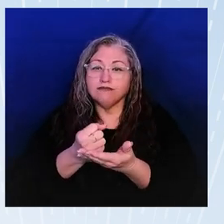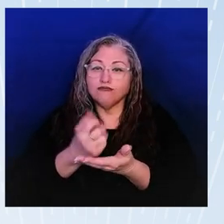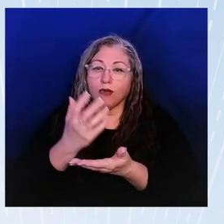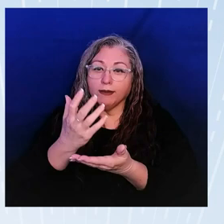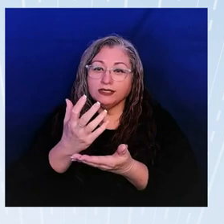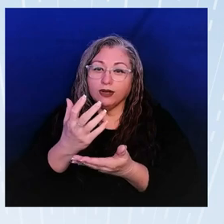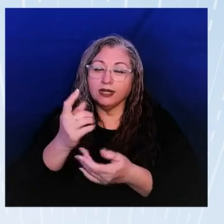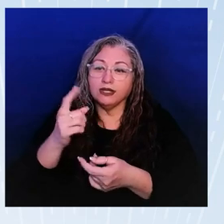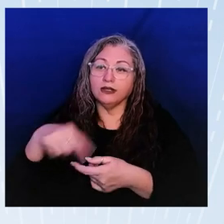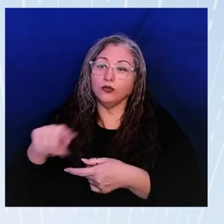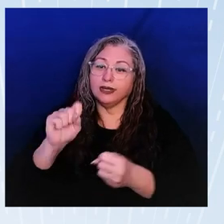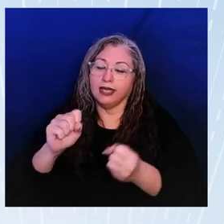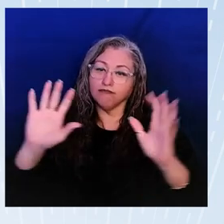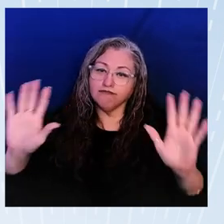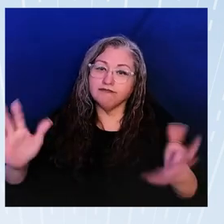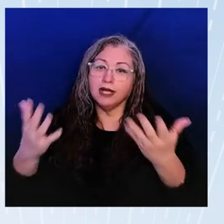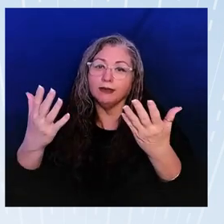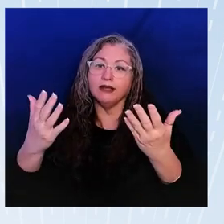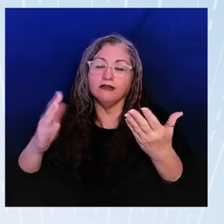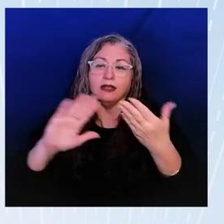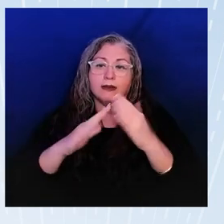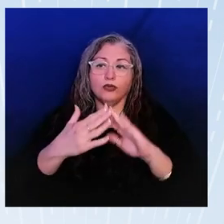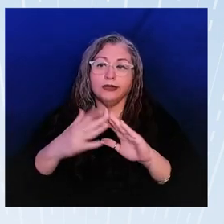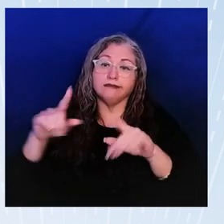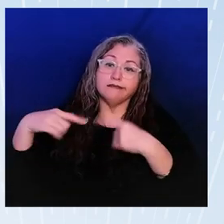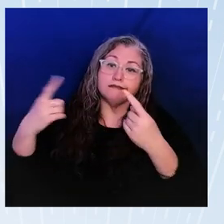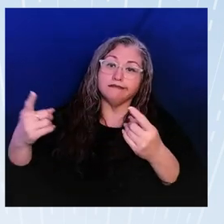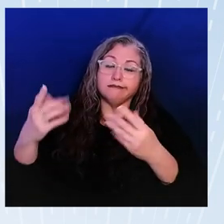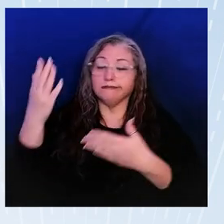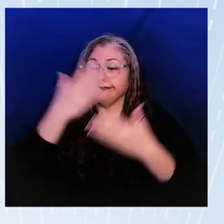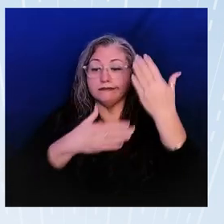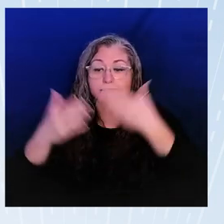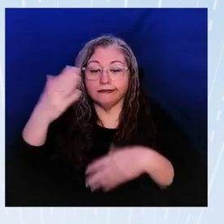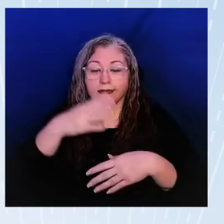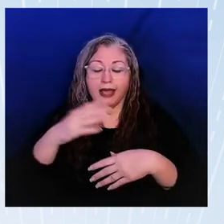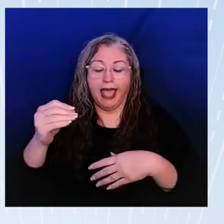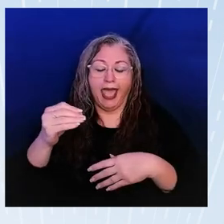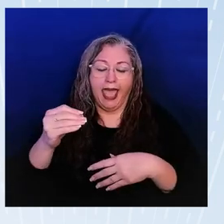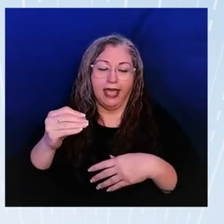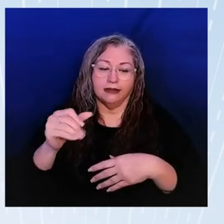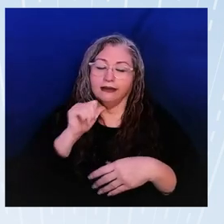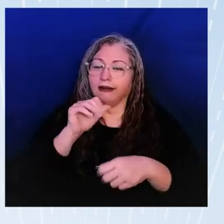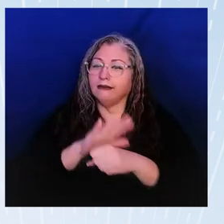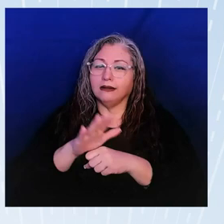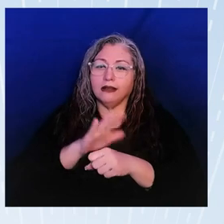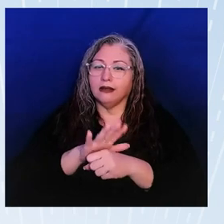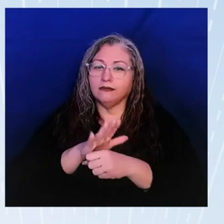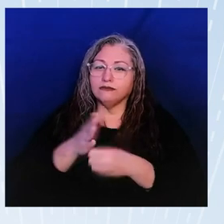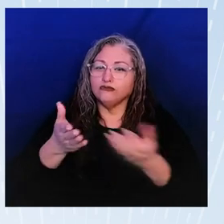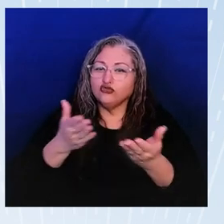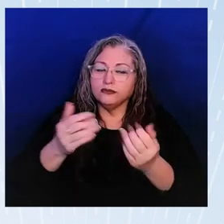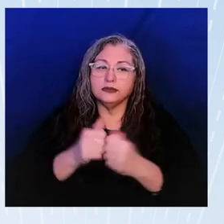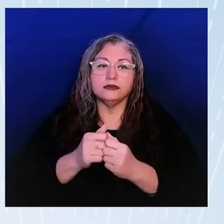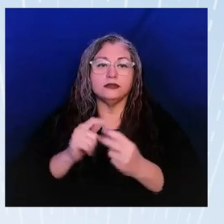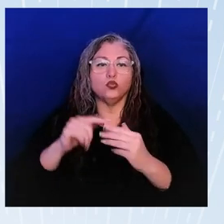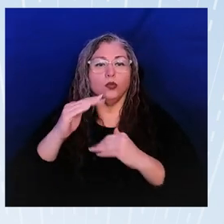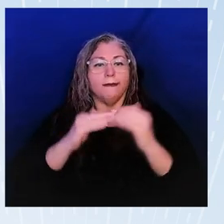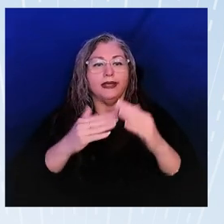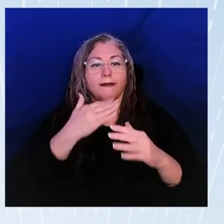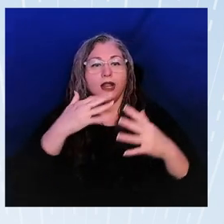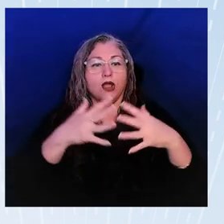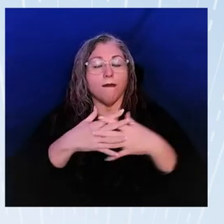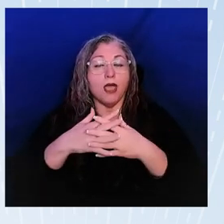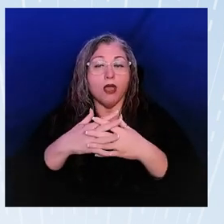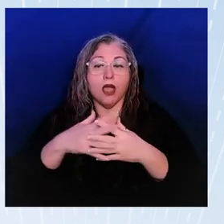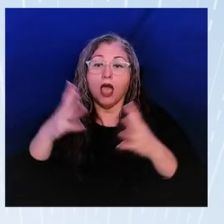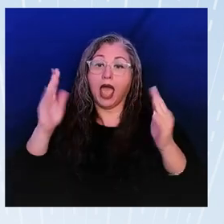to uplift communities that have been underserved and historically overlooked, to build a better America by investing